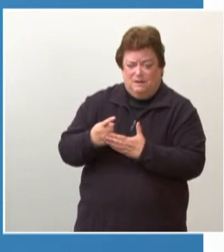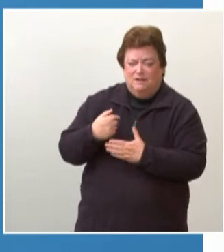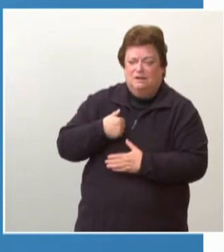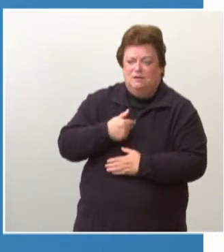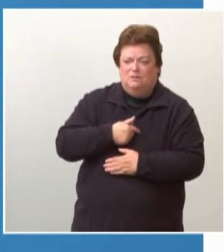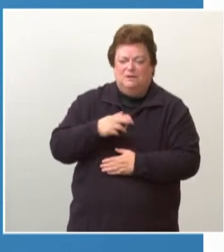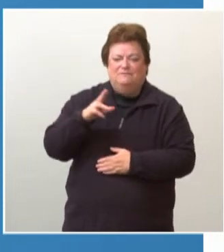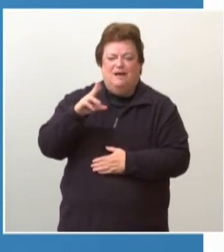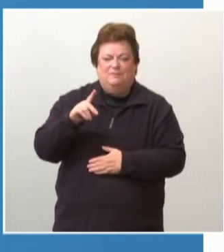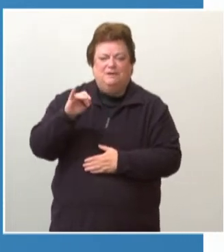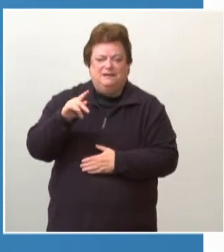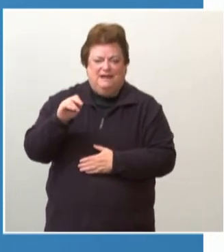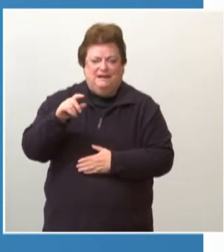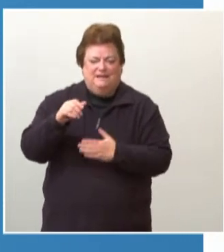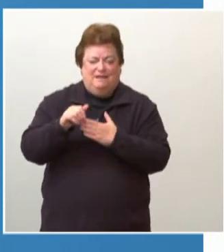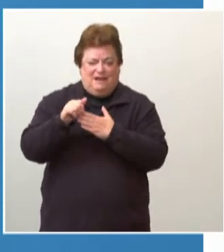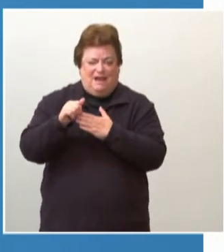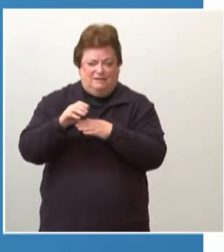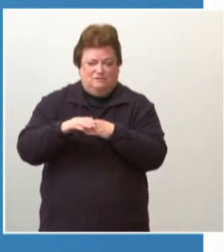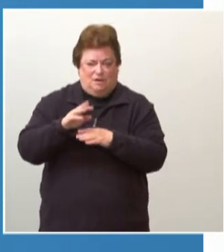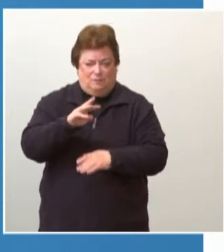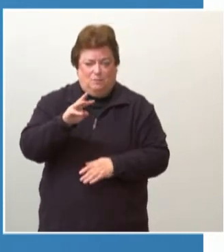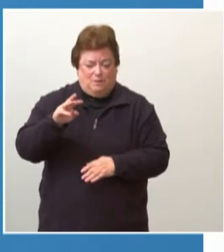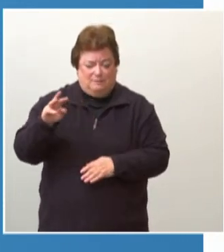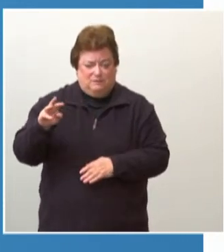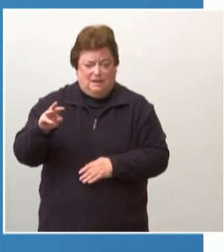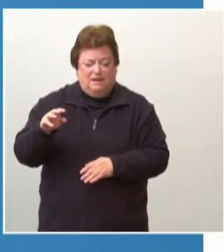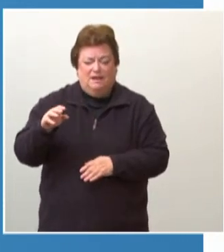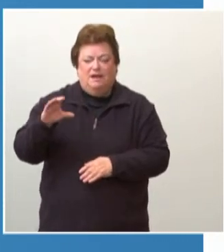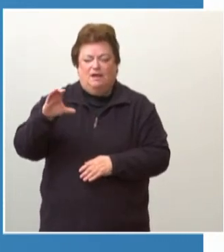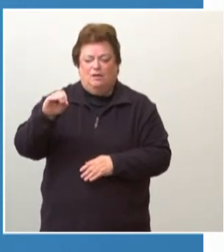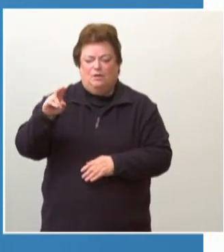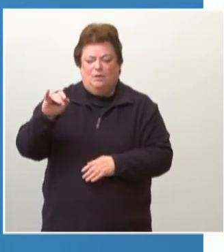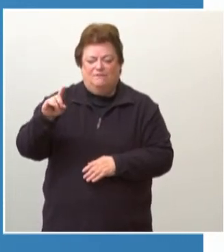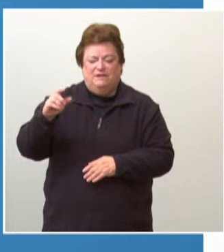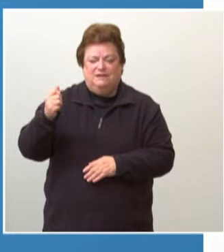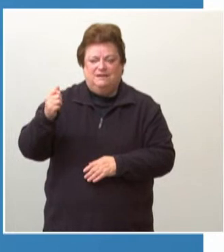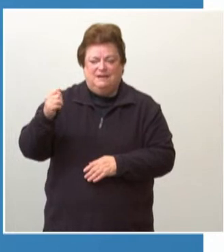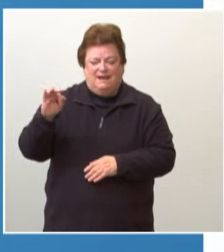updated the guidance on our website. You'll find it posted at